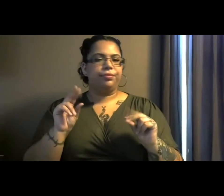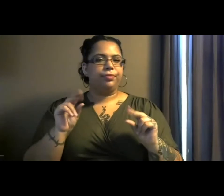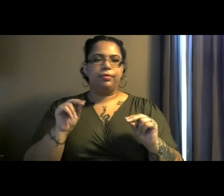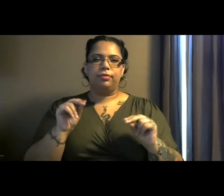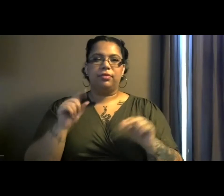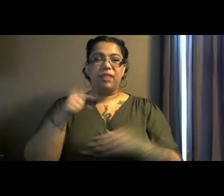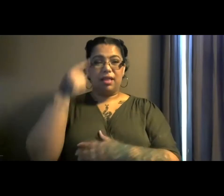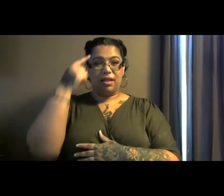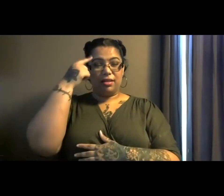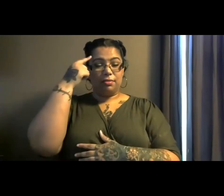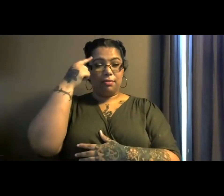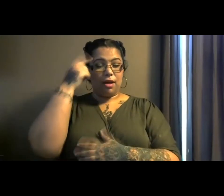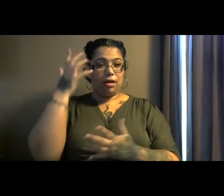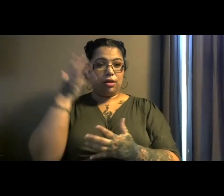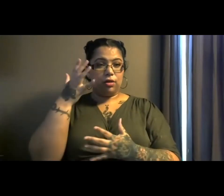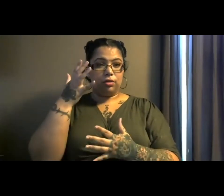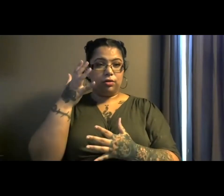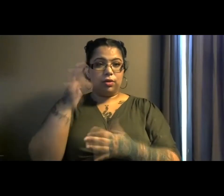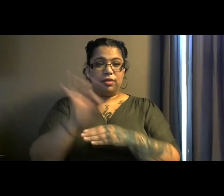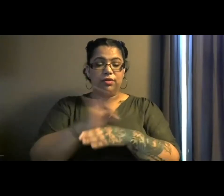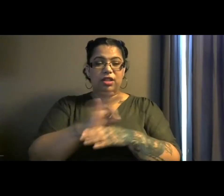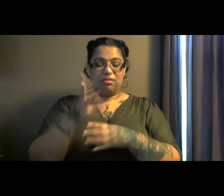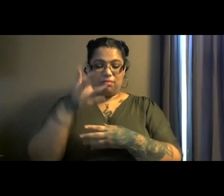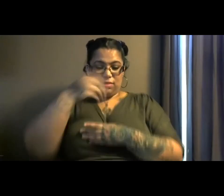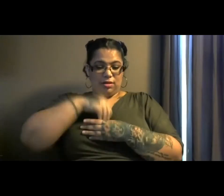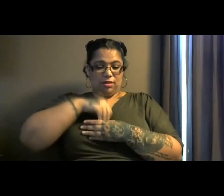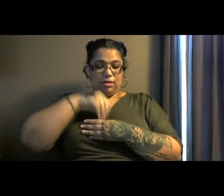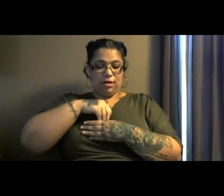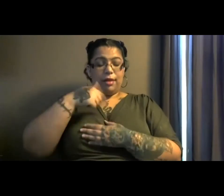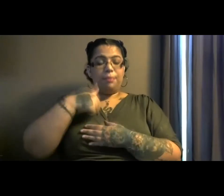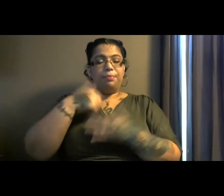is functioning in me now.